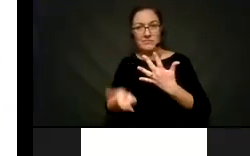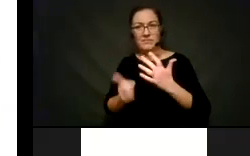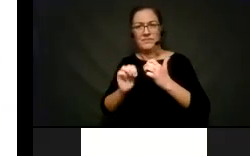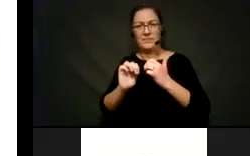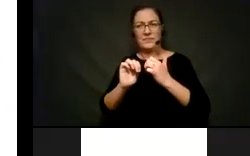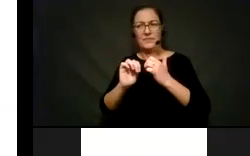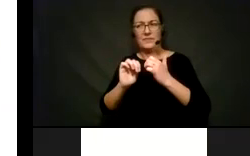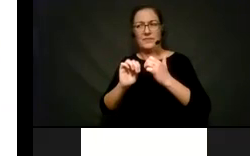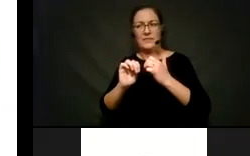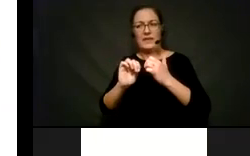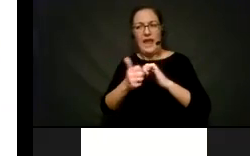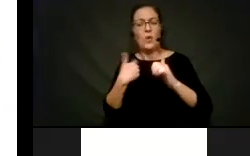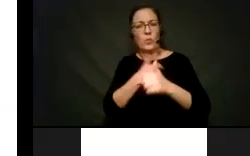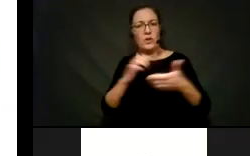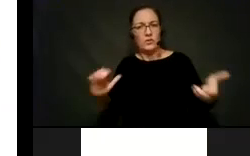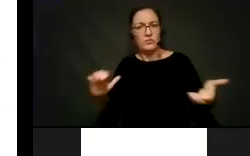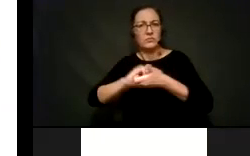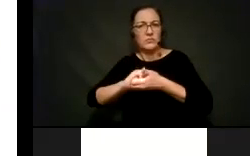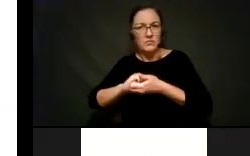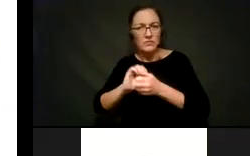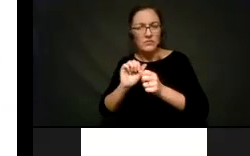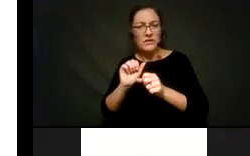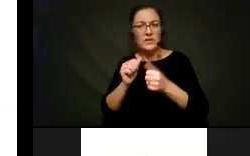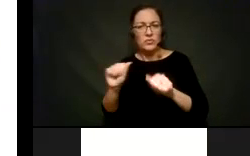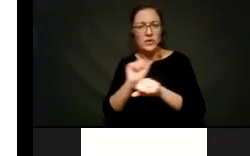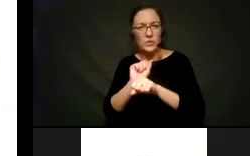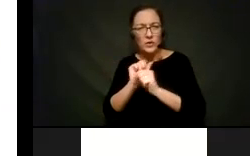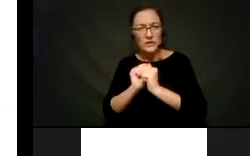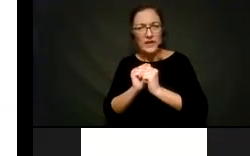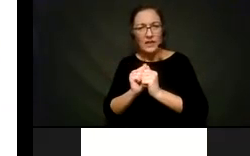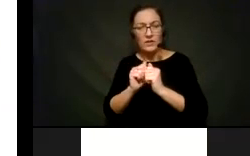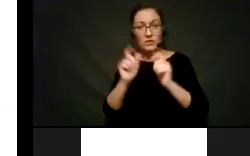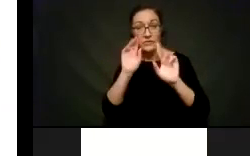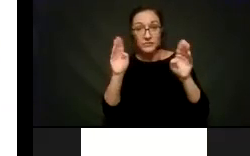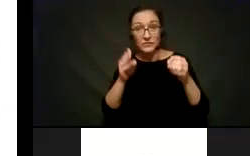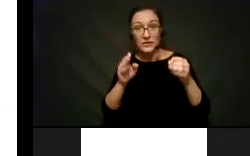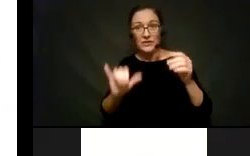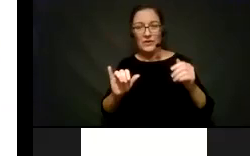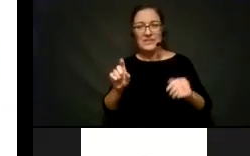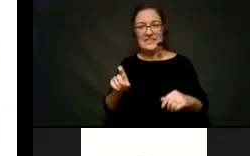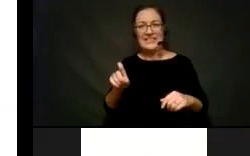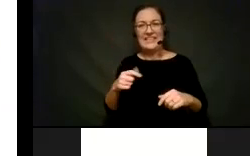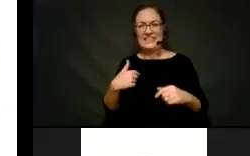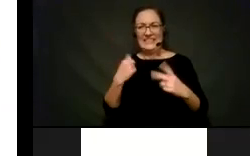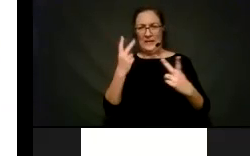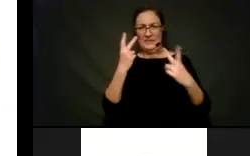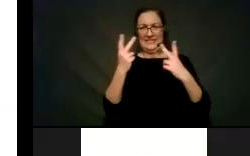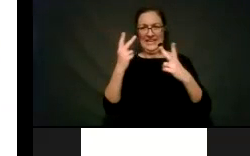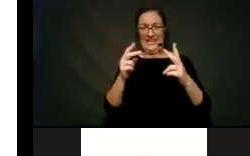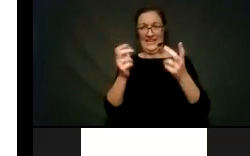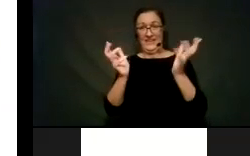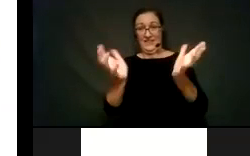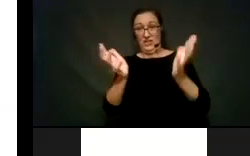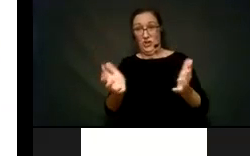collaboratively and how we're really looking to center those needs, because I'm just sensing and seeing a lot of concern and a